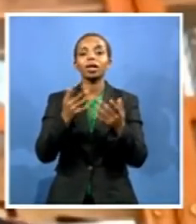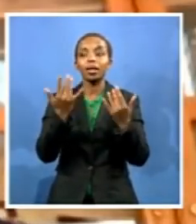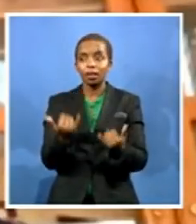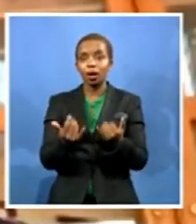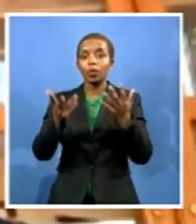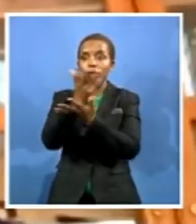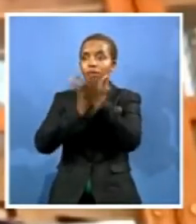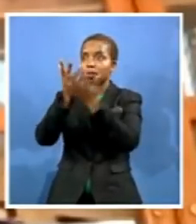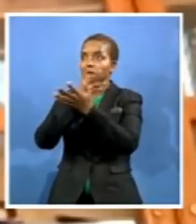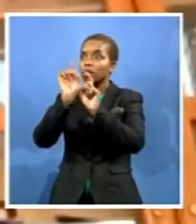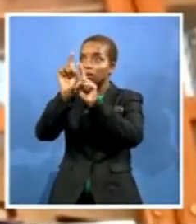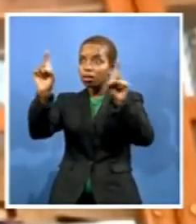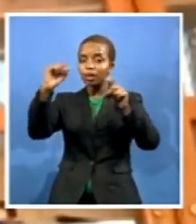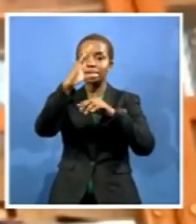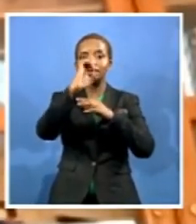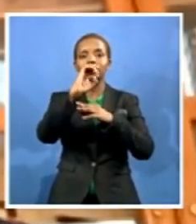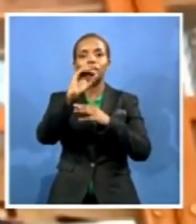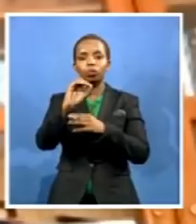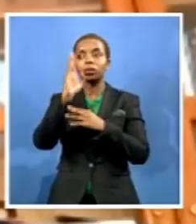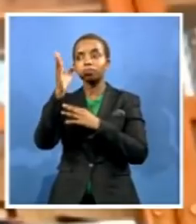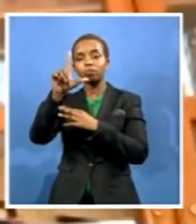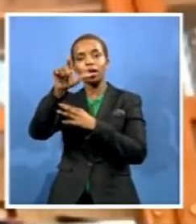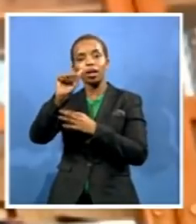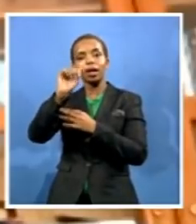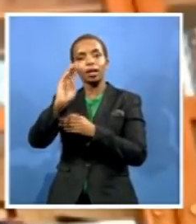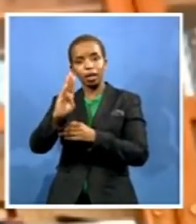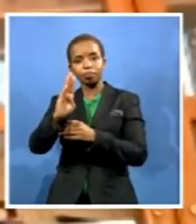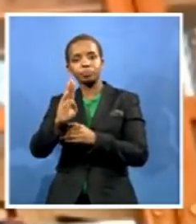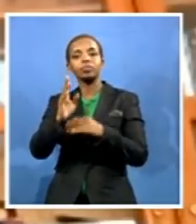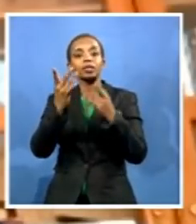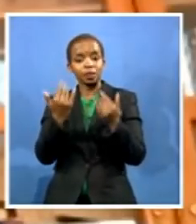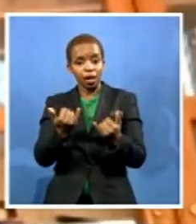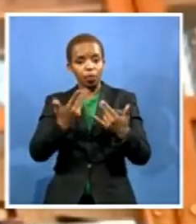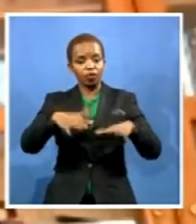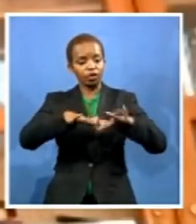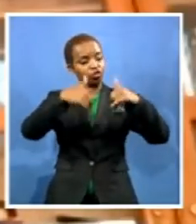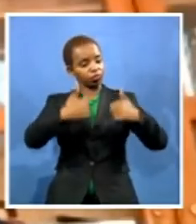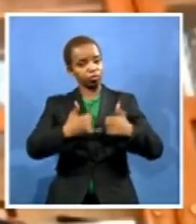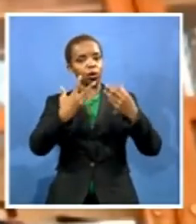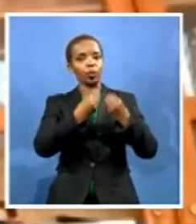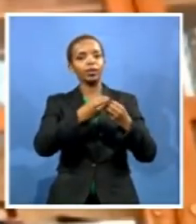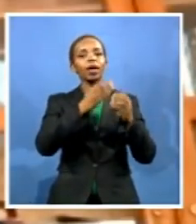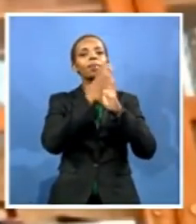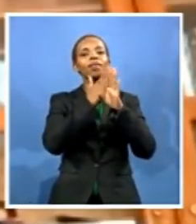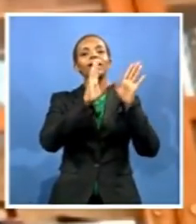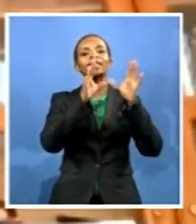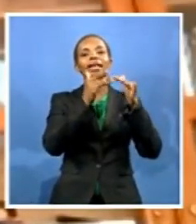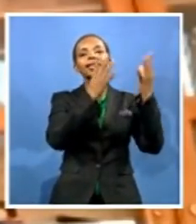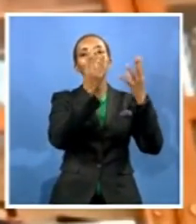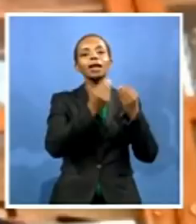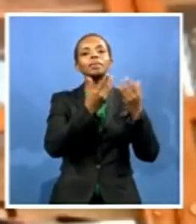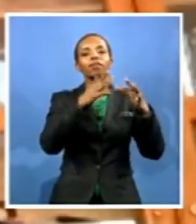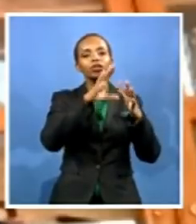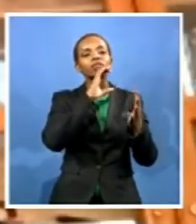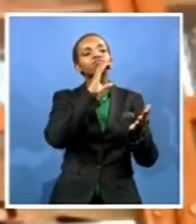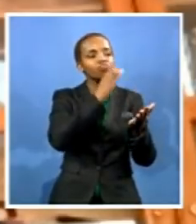laboratories. In the private sector, we have actually sat down, compared the numbers of beds. We are agreeing that we're going to share the burden, and at the moment we are